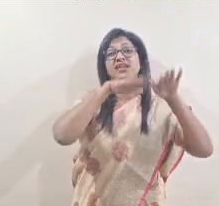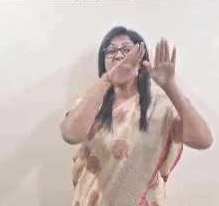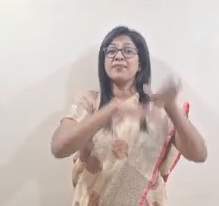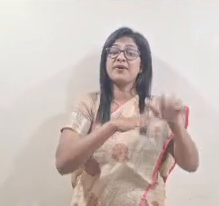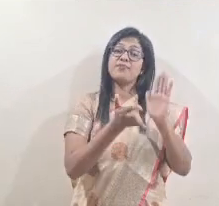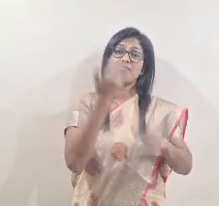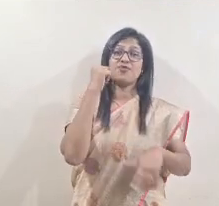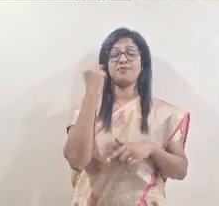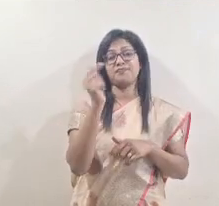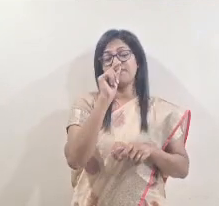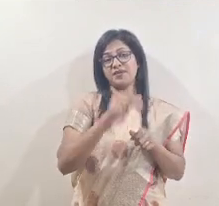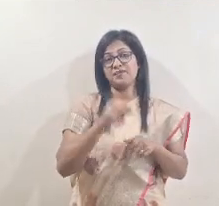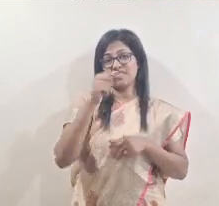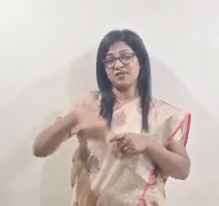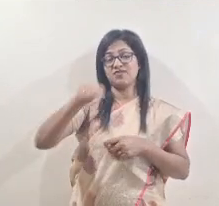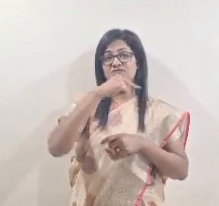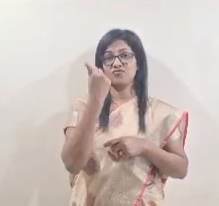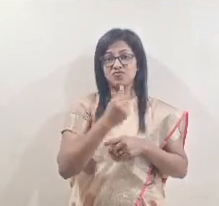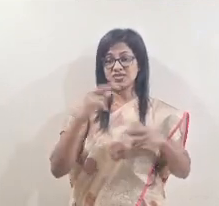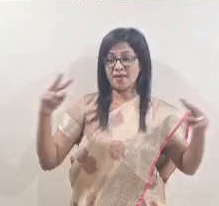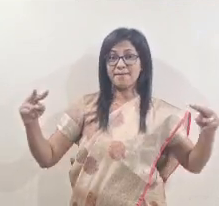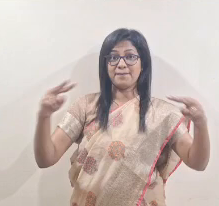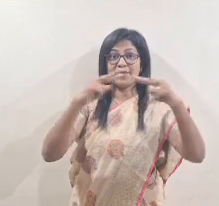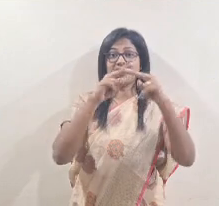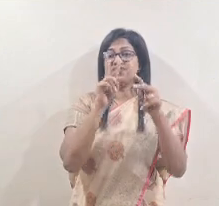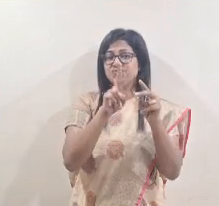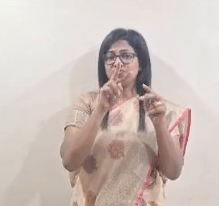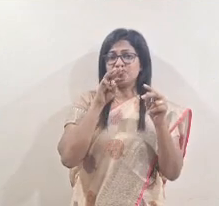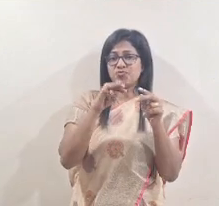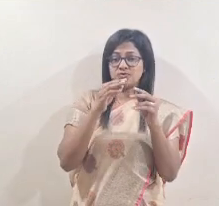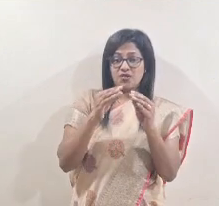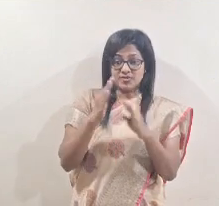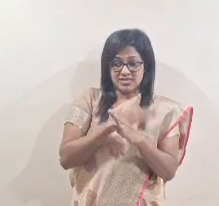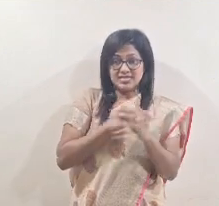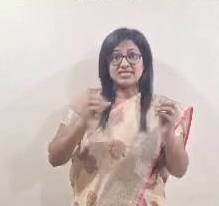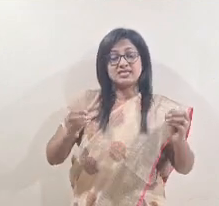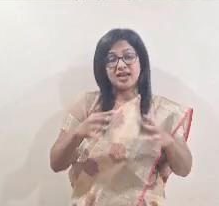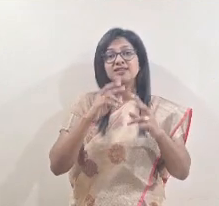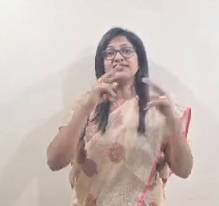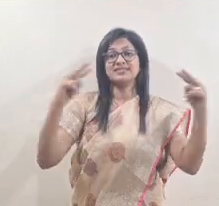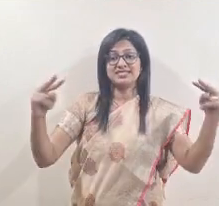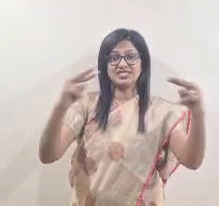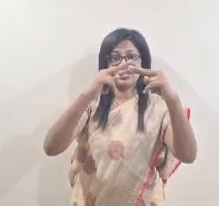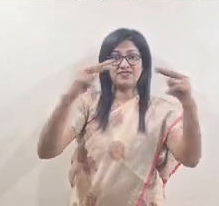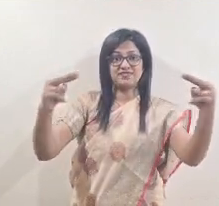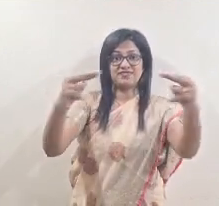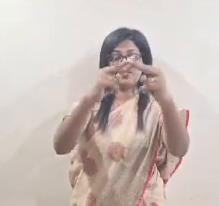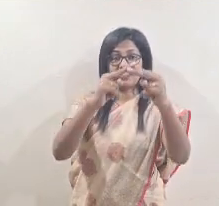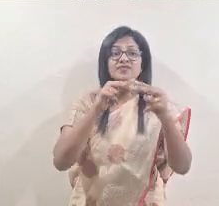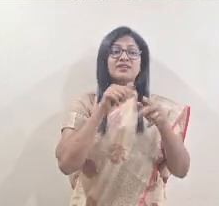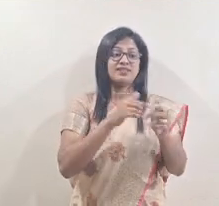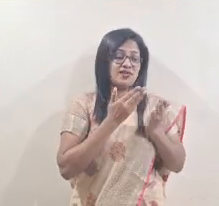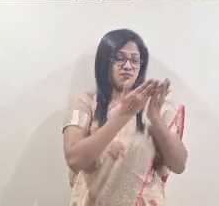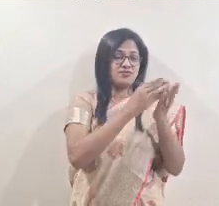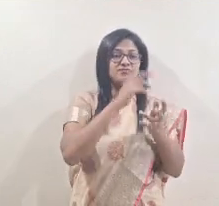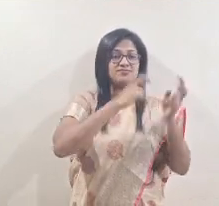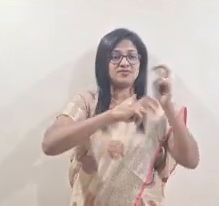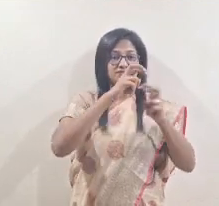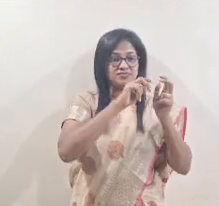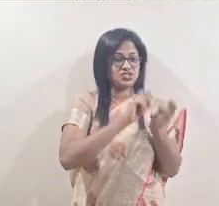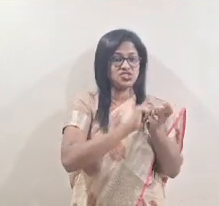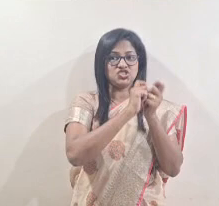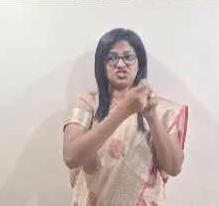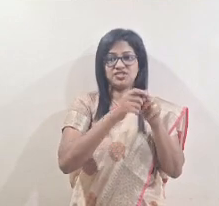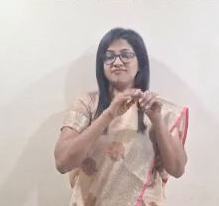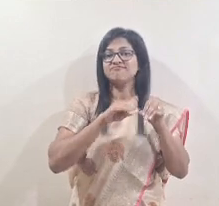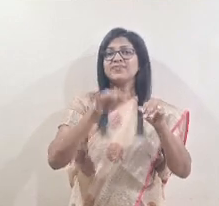transport. But once the bridges were built after the early 2000s, it was seen that there was a drastic shift of ridership from water transport